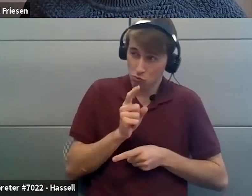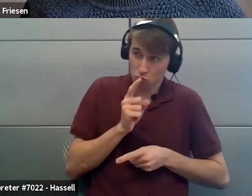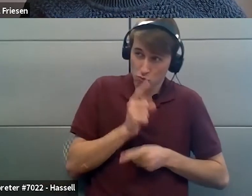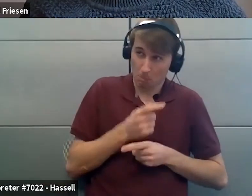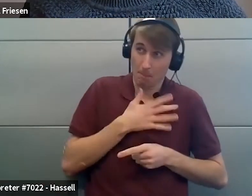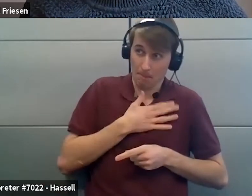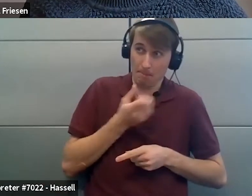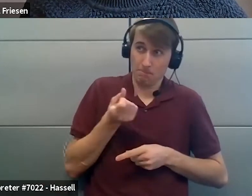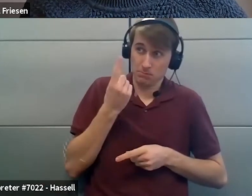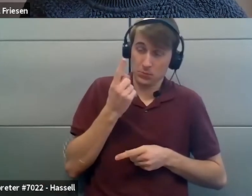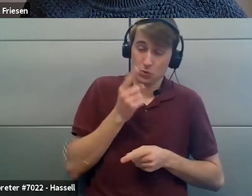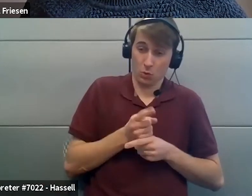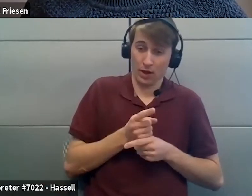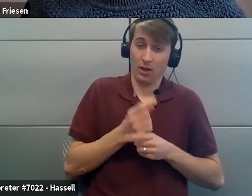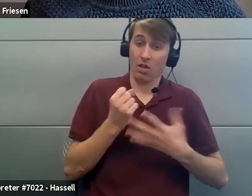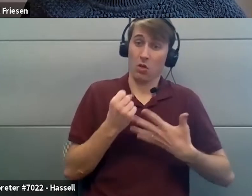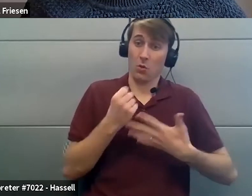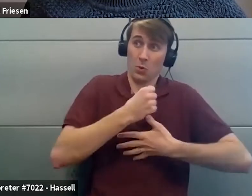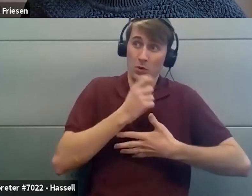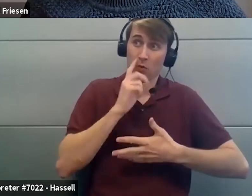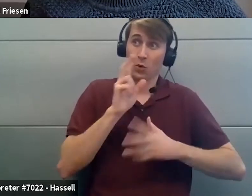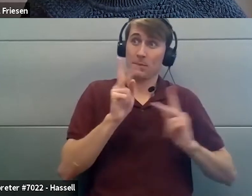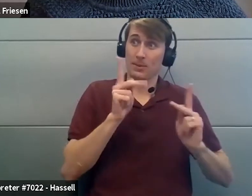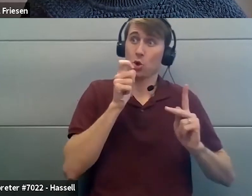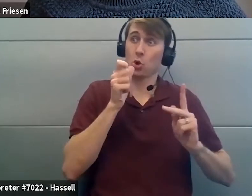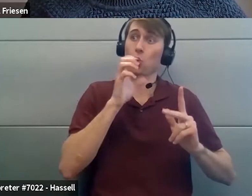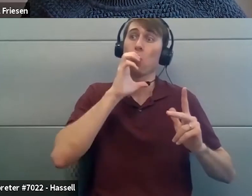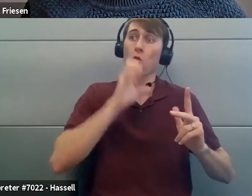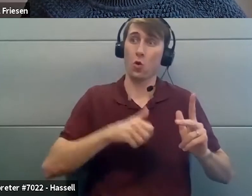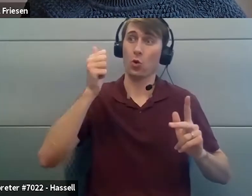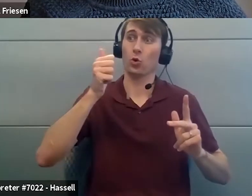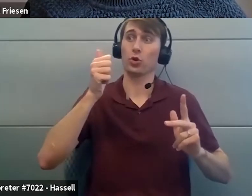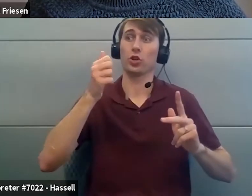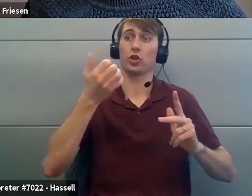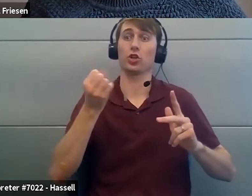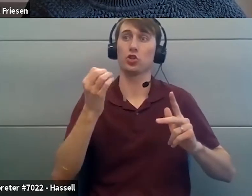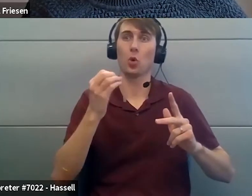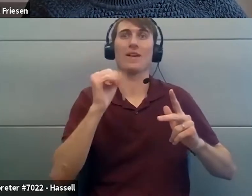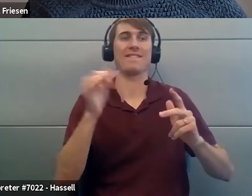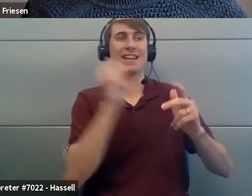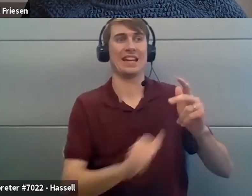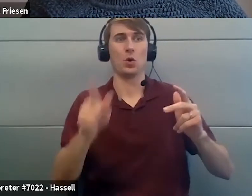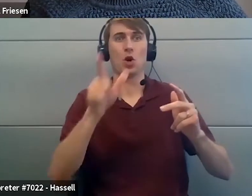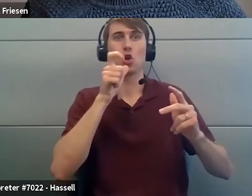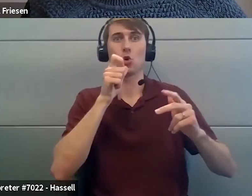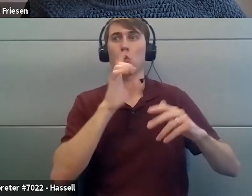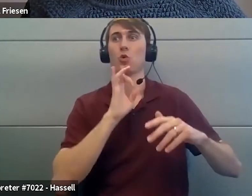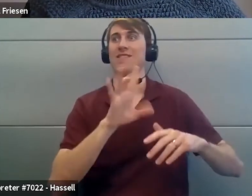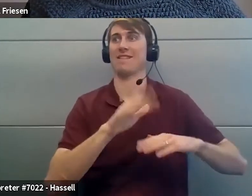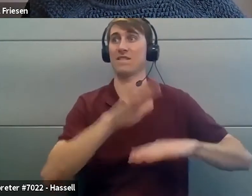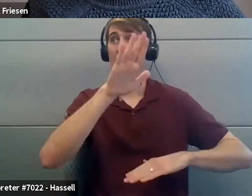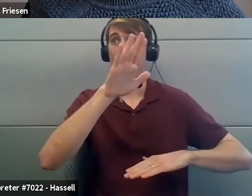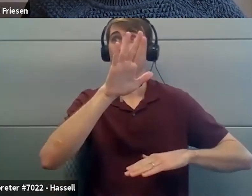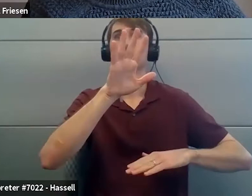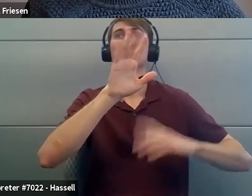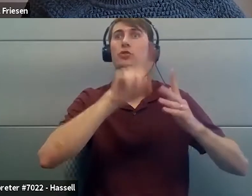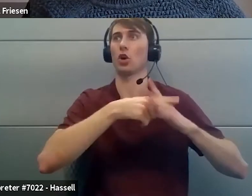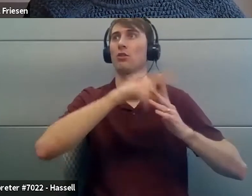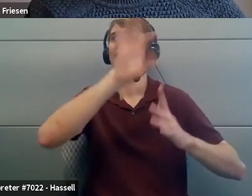with the priorities on the oldest adults within that group and moving through? That's absolutely correct.